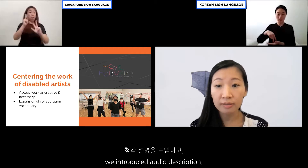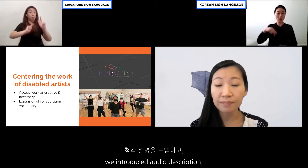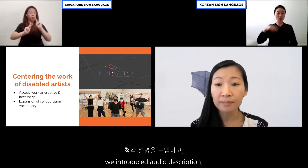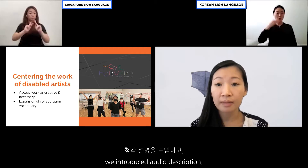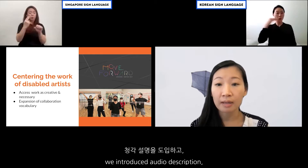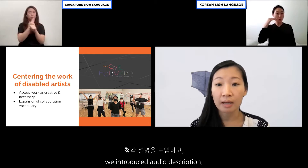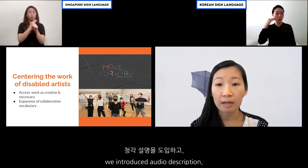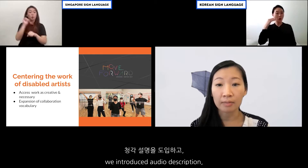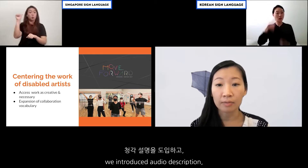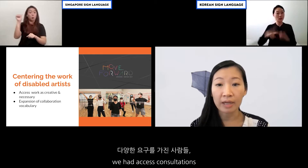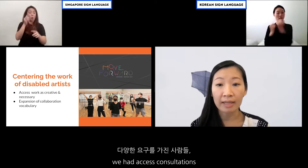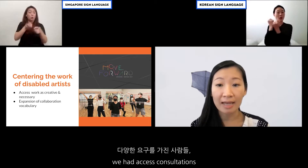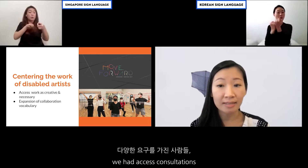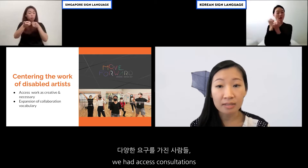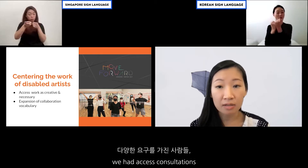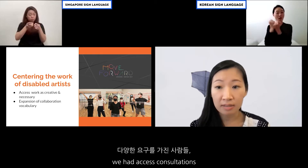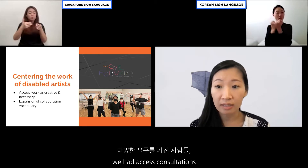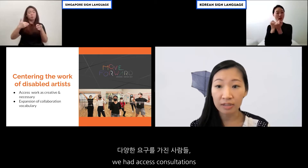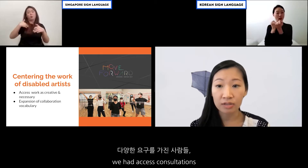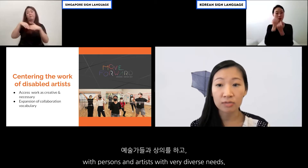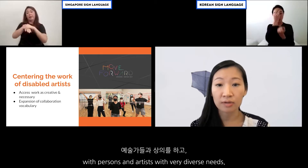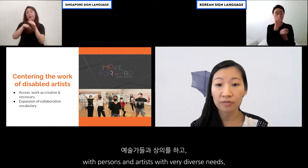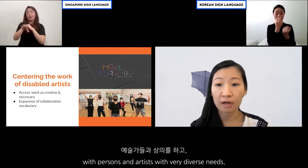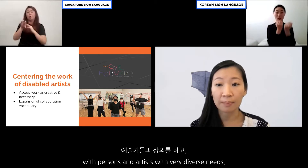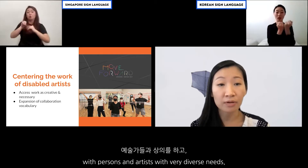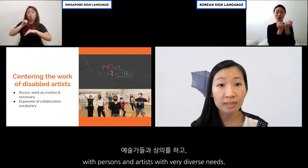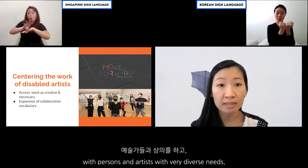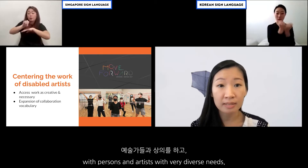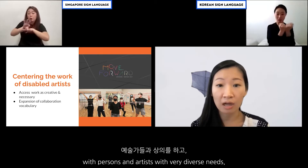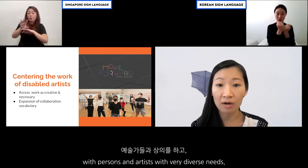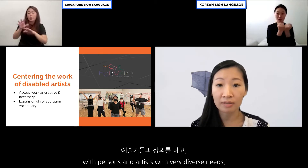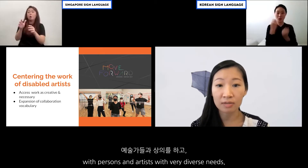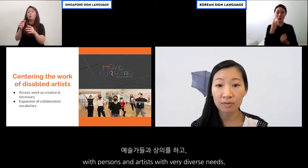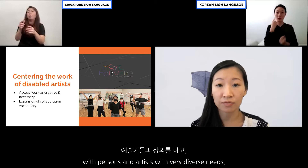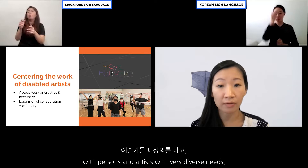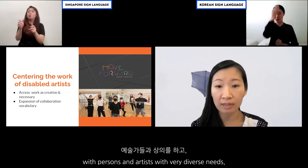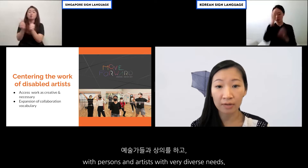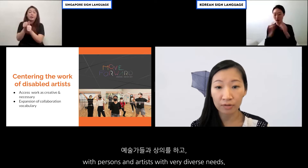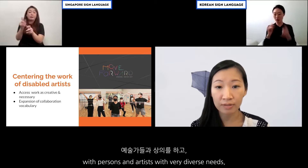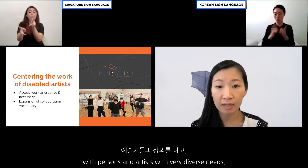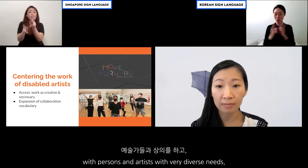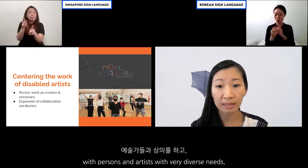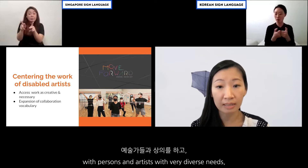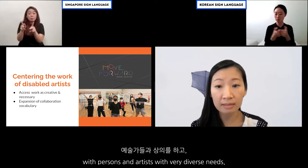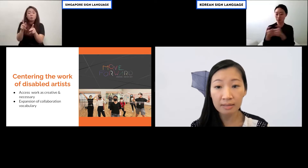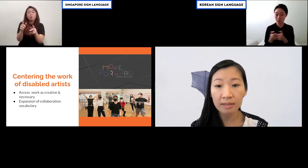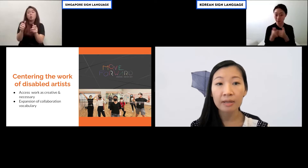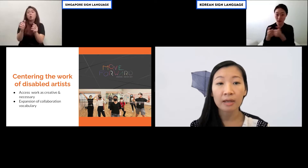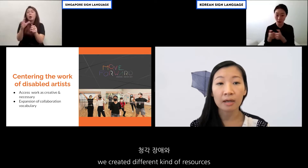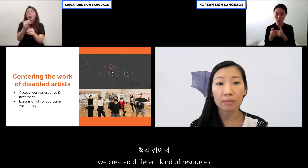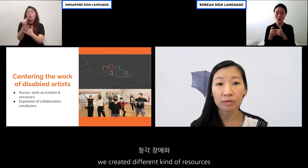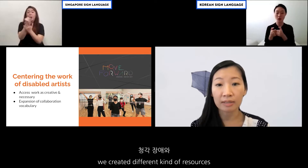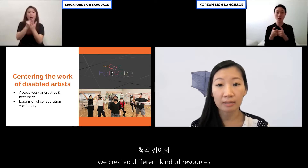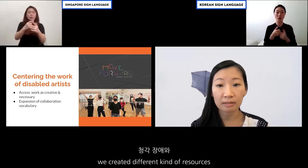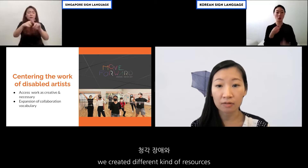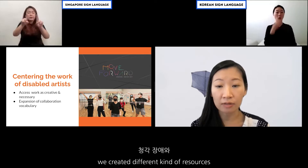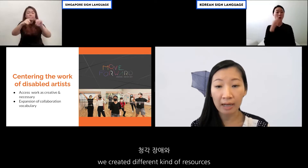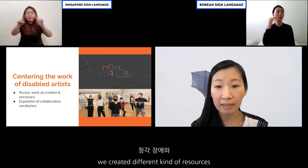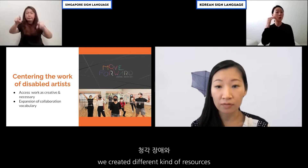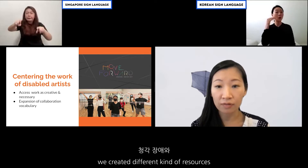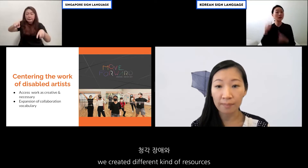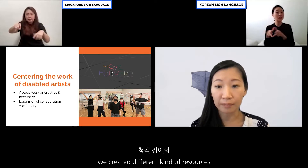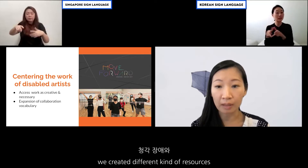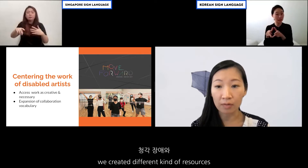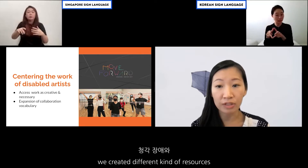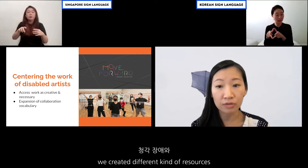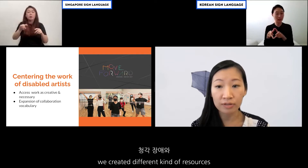audio description. We had access consultations with persons and artists with very diverse needs. We created different kind